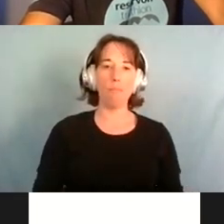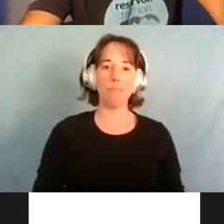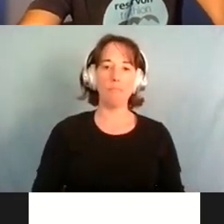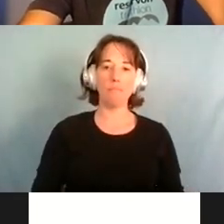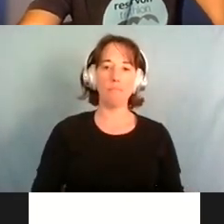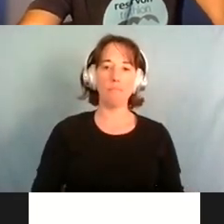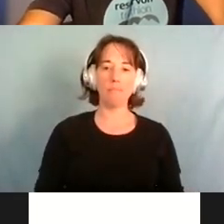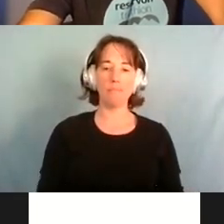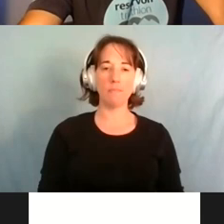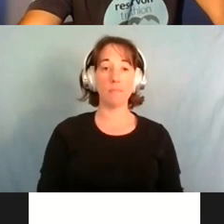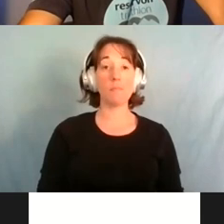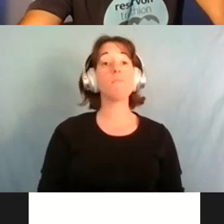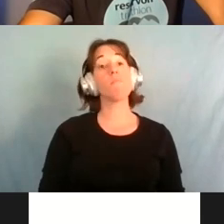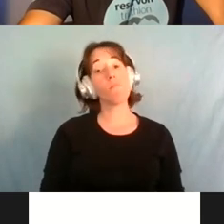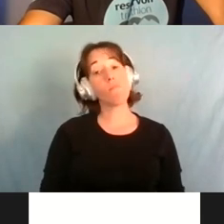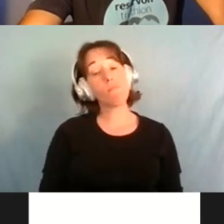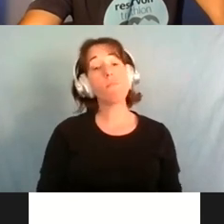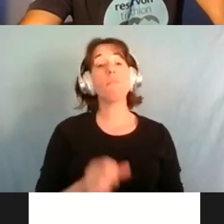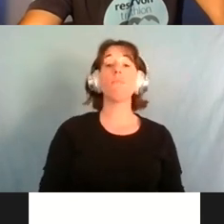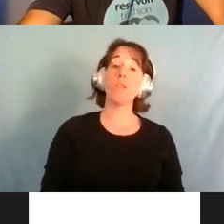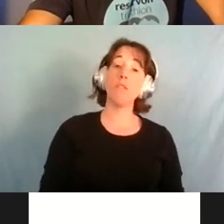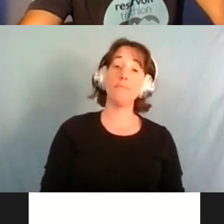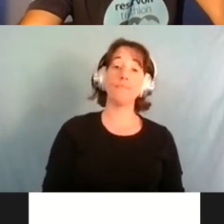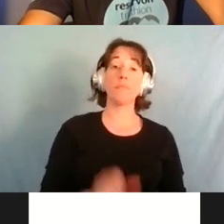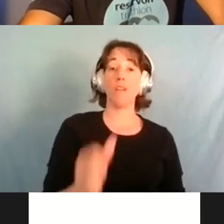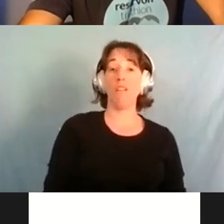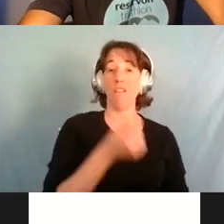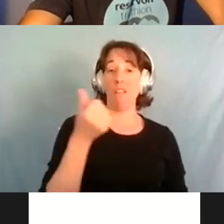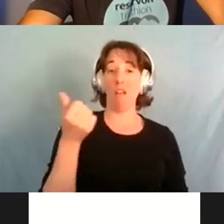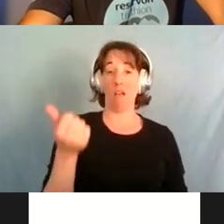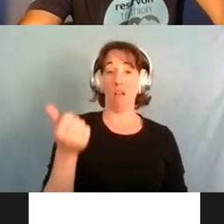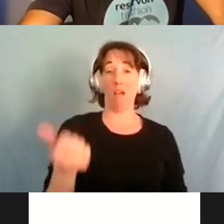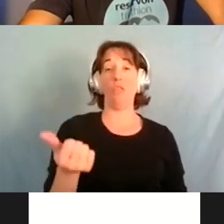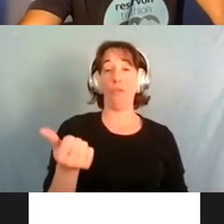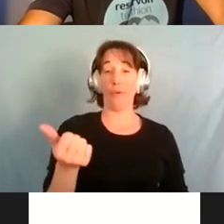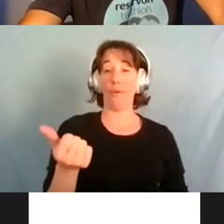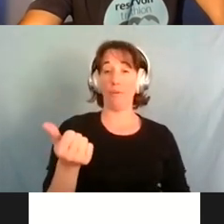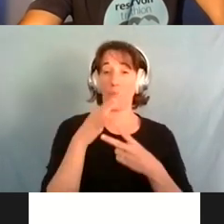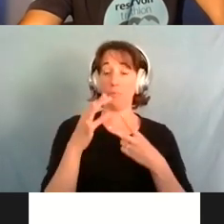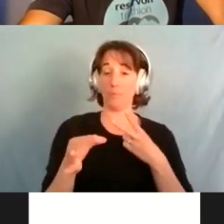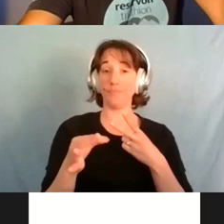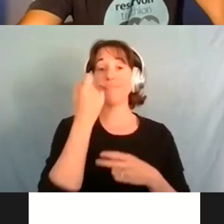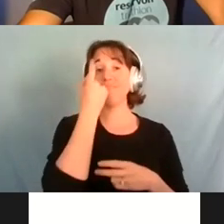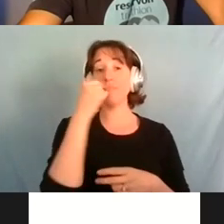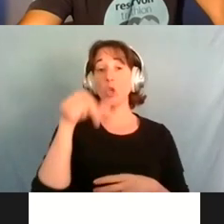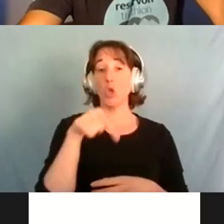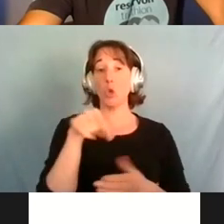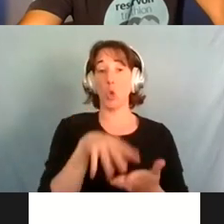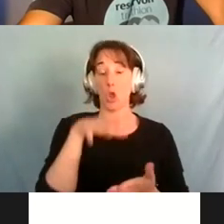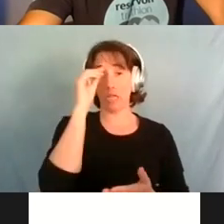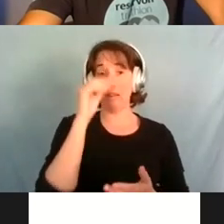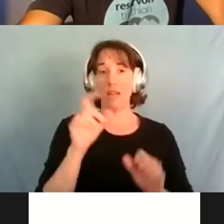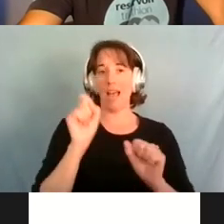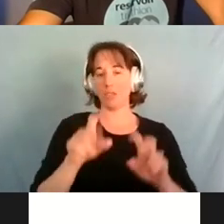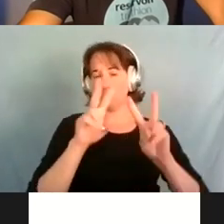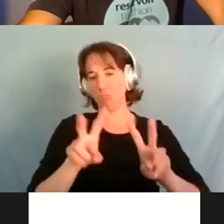the other hand, since Q learning has to look at every possible state action pair